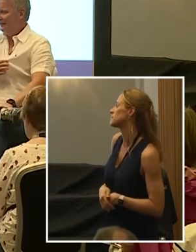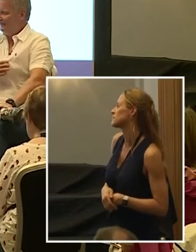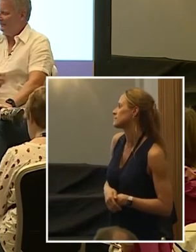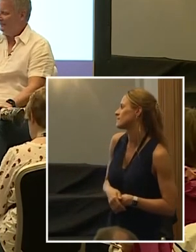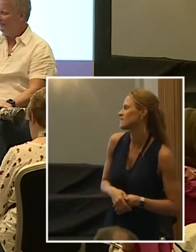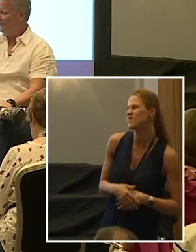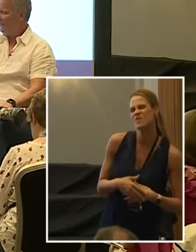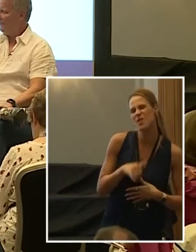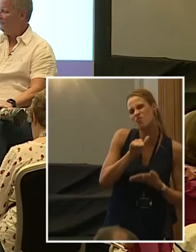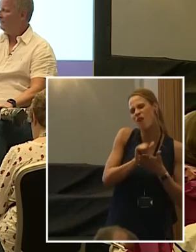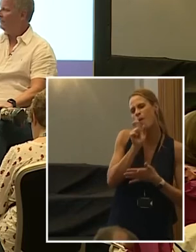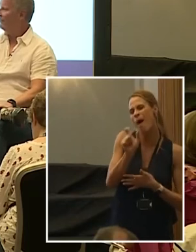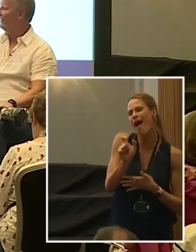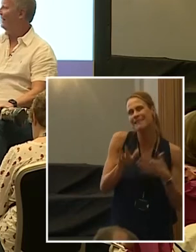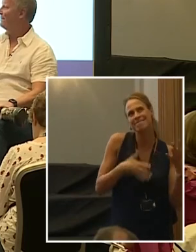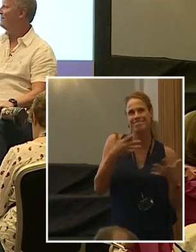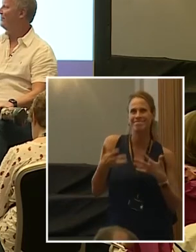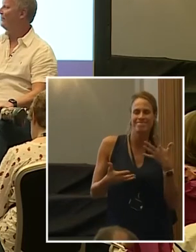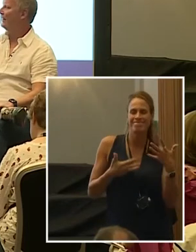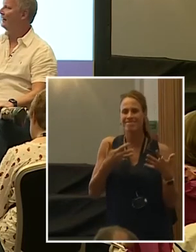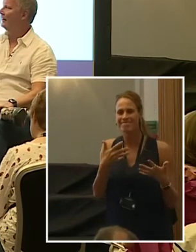I cannot get the word right, sorry.